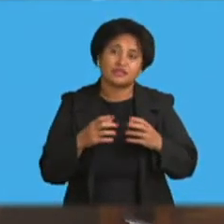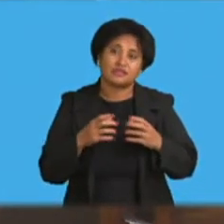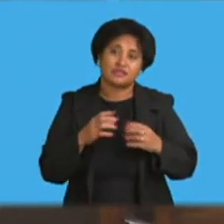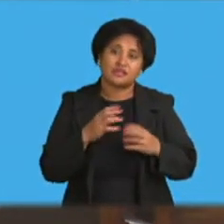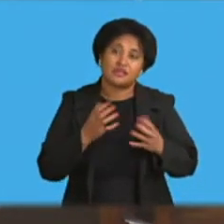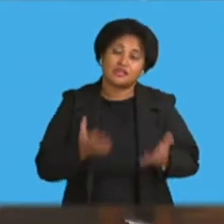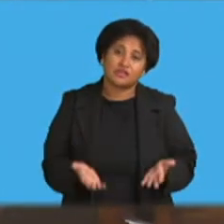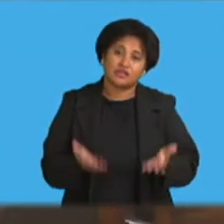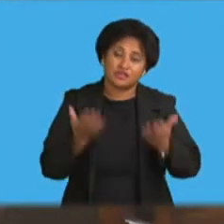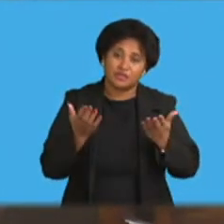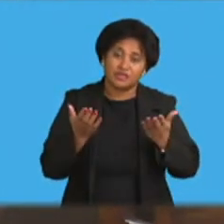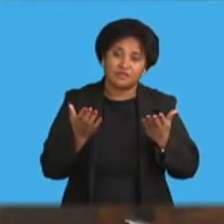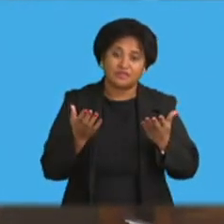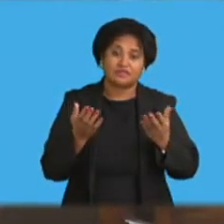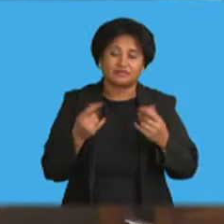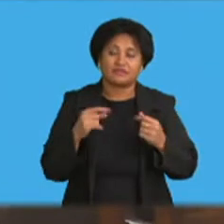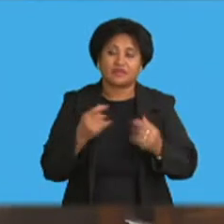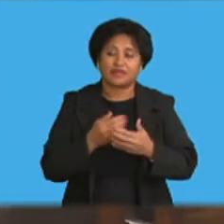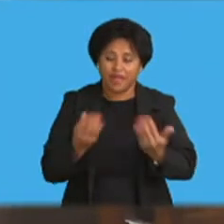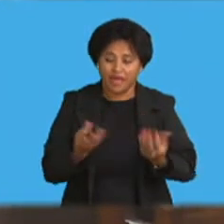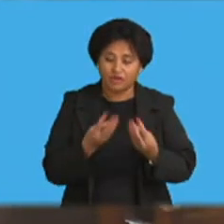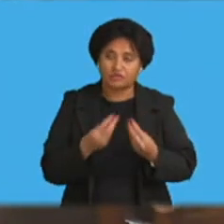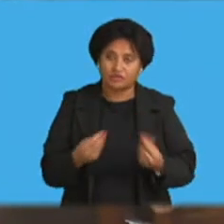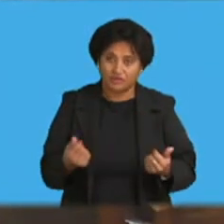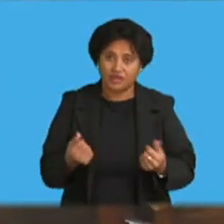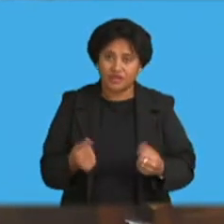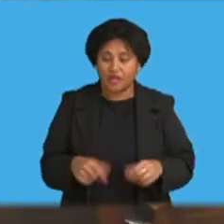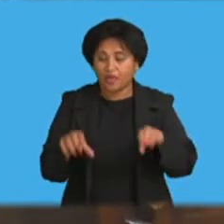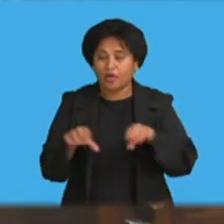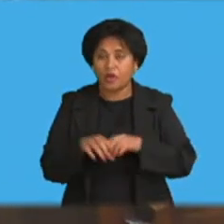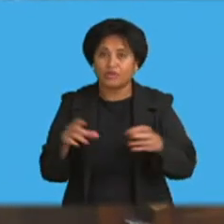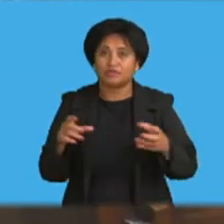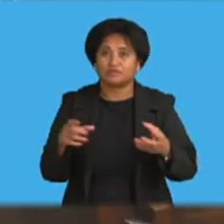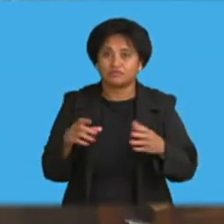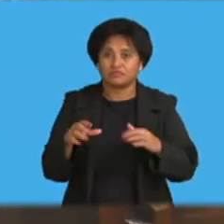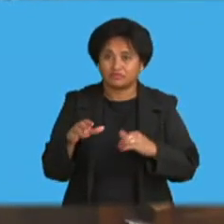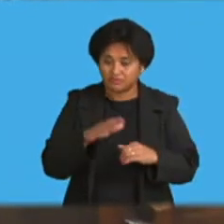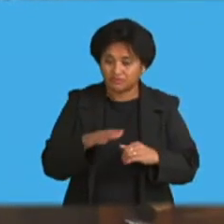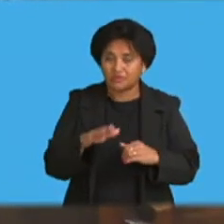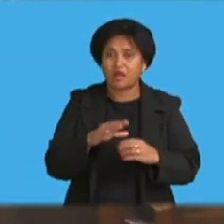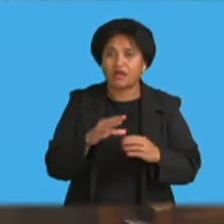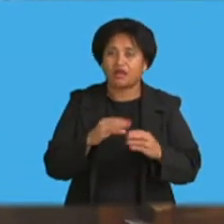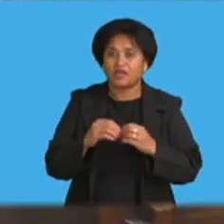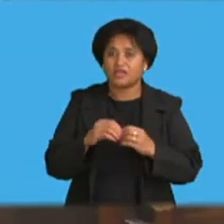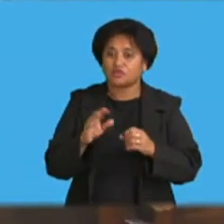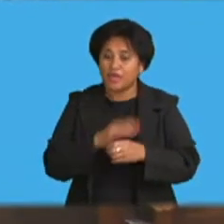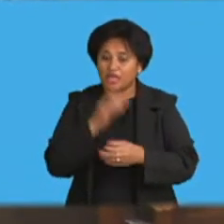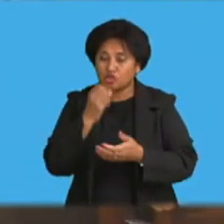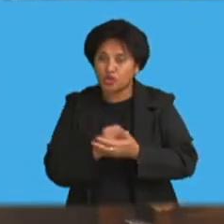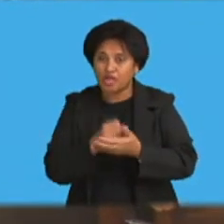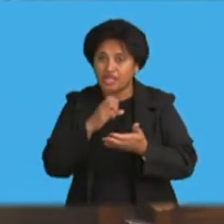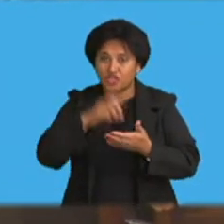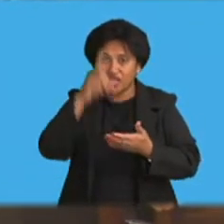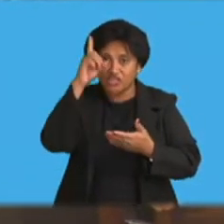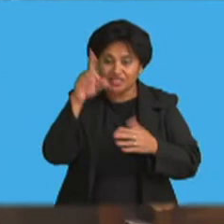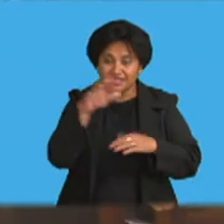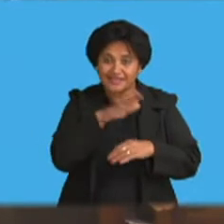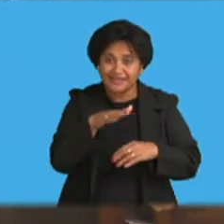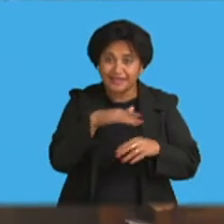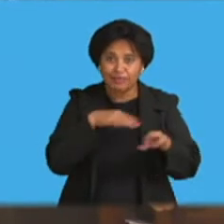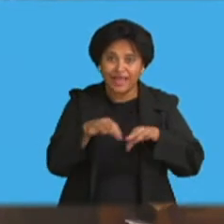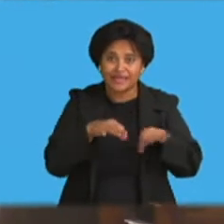whole to share policy solutions to the Commonwealth Secretariat and ensure education sector plans are aligned to the Sustainable Development